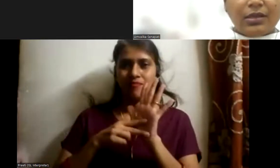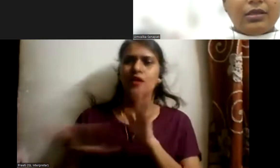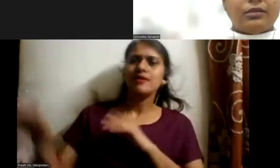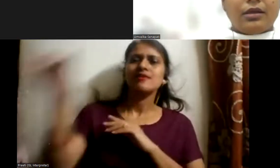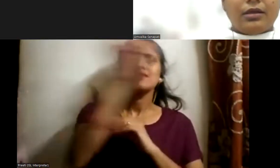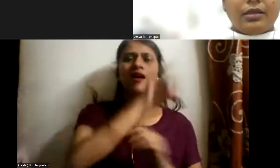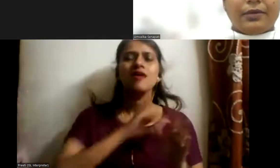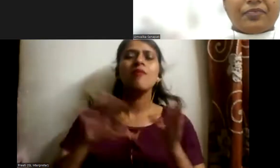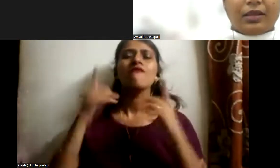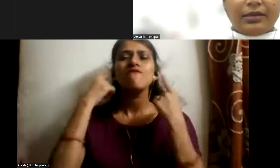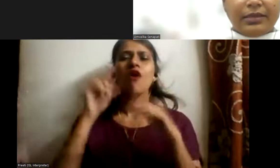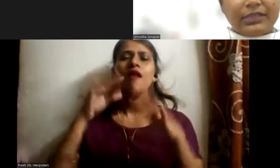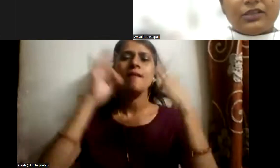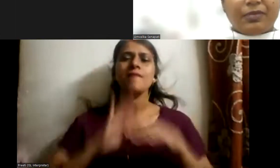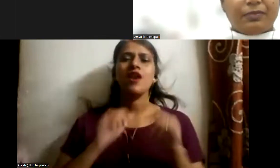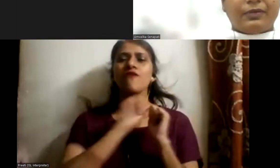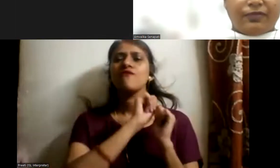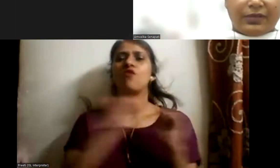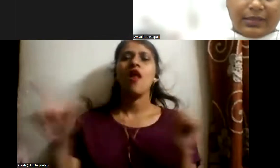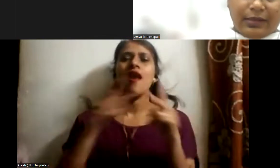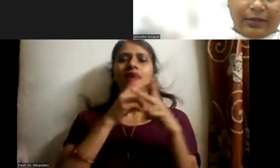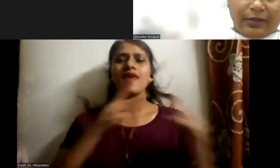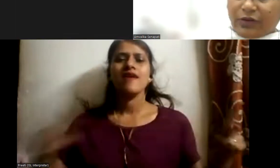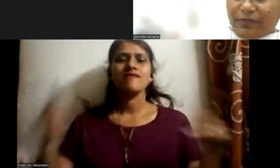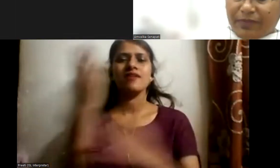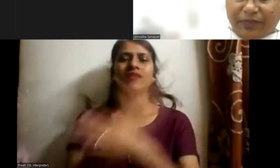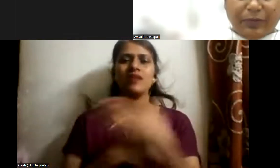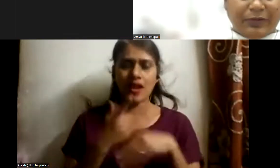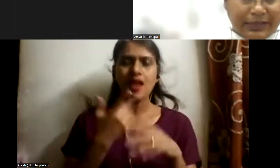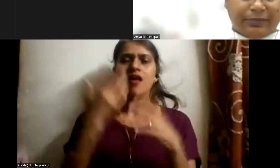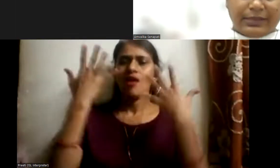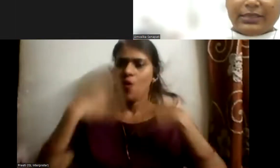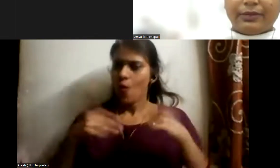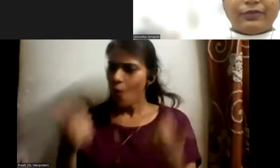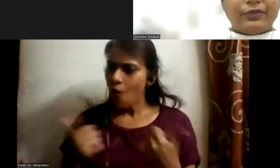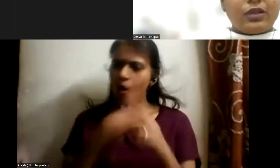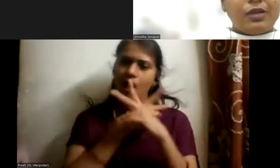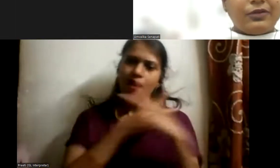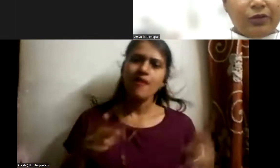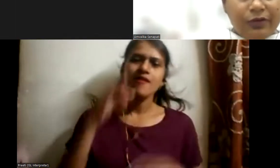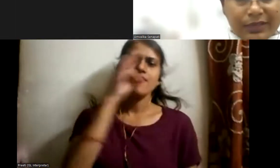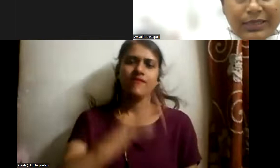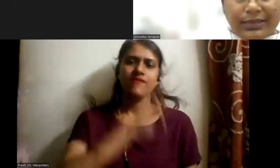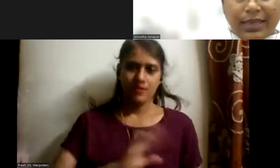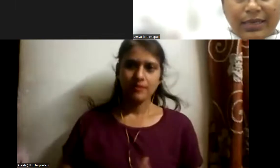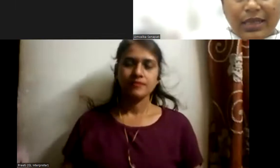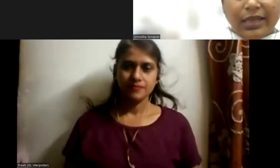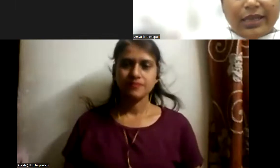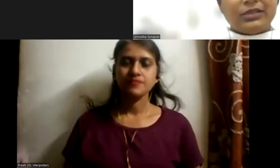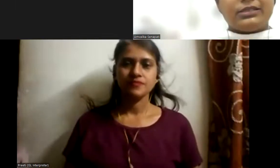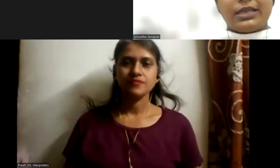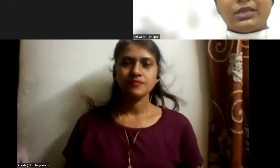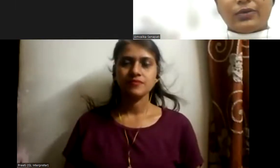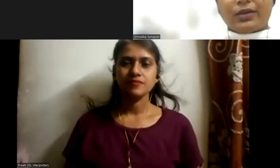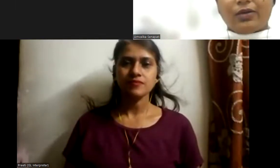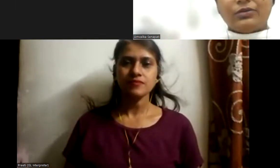account the needs of people with people with disabilities. But if you're talking about universal design, it